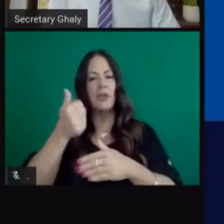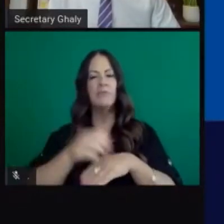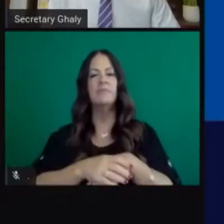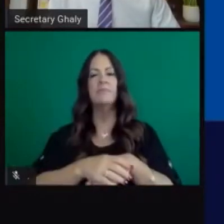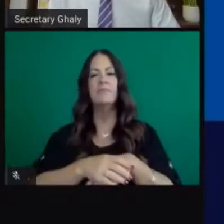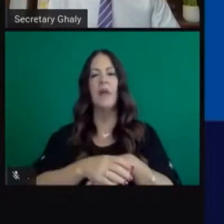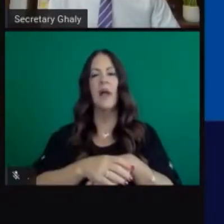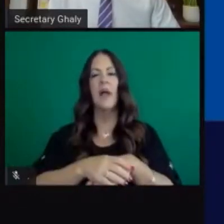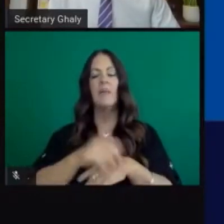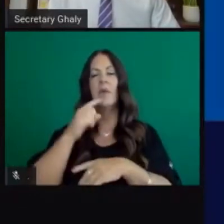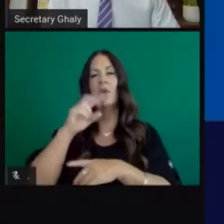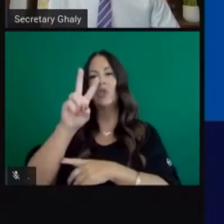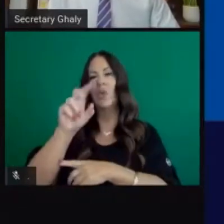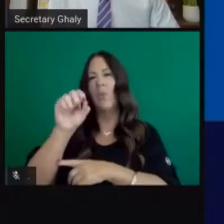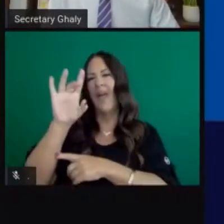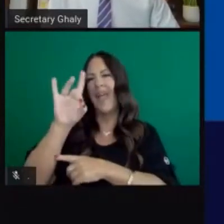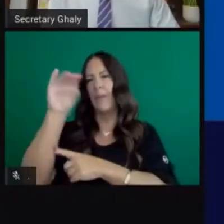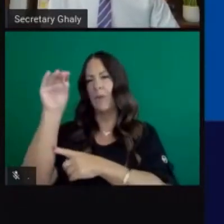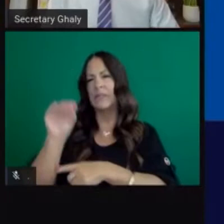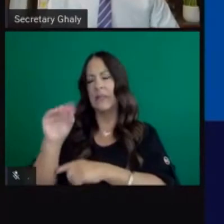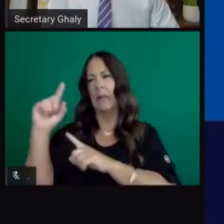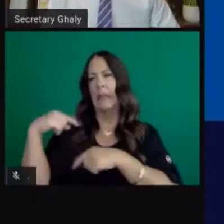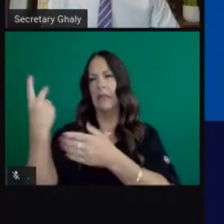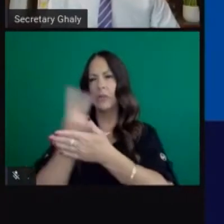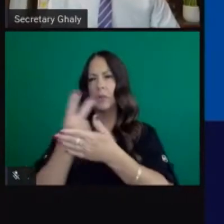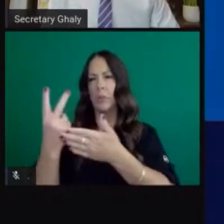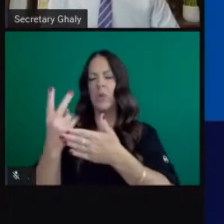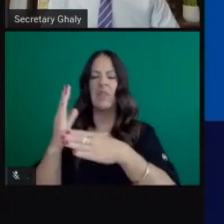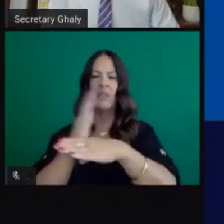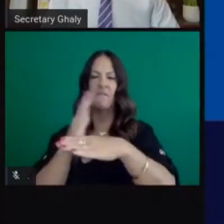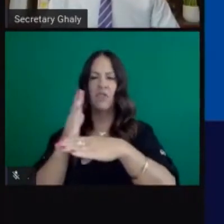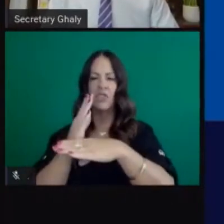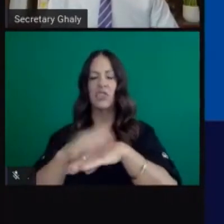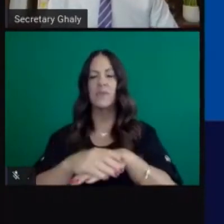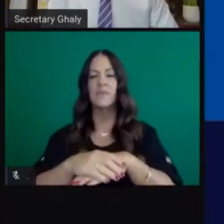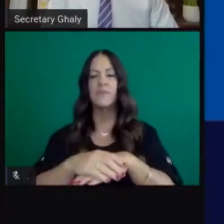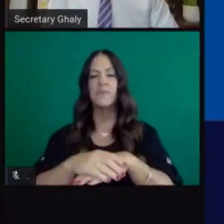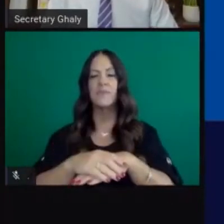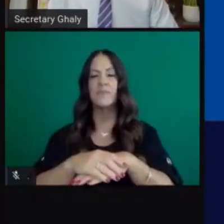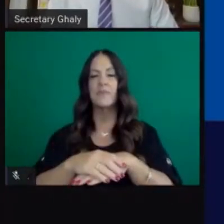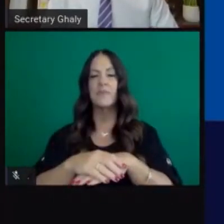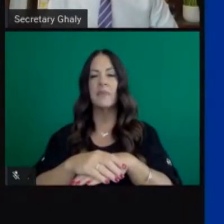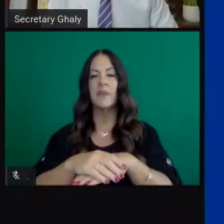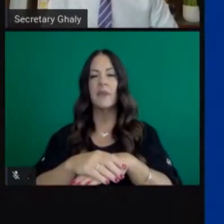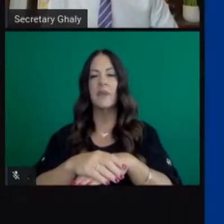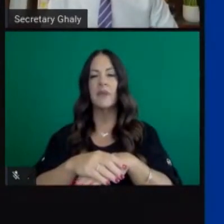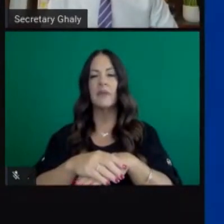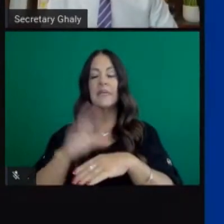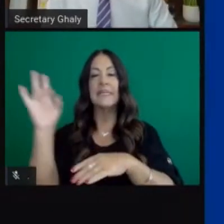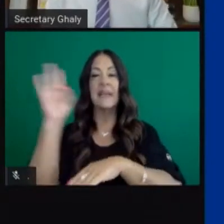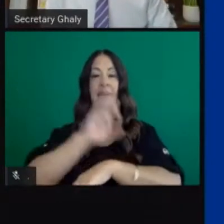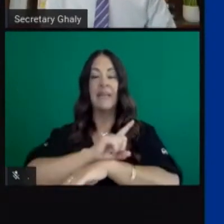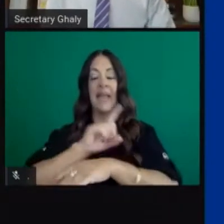2.8 over 14 days. Our 7-day test positivity average is 2.7.